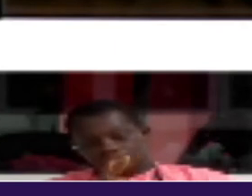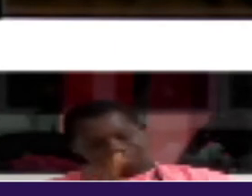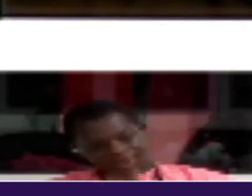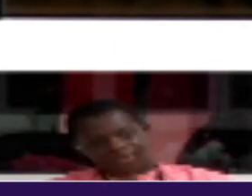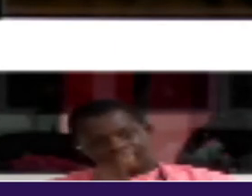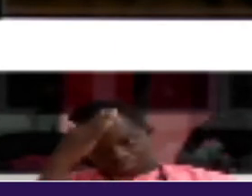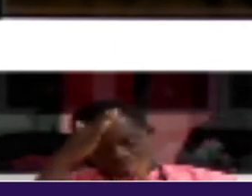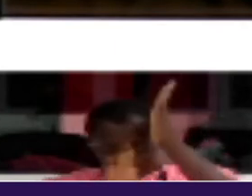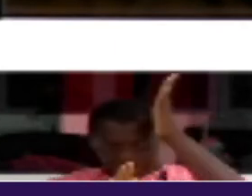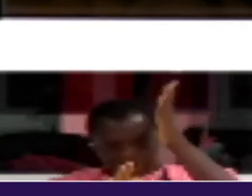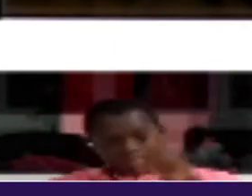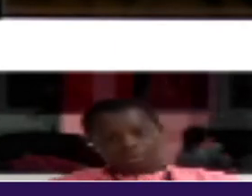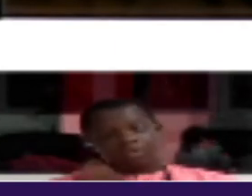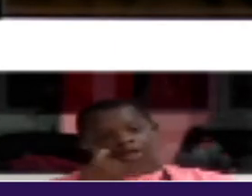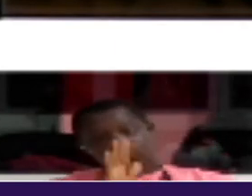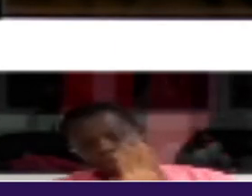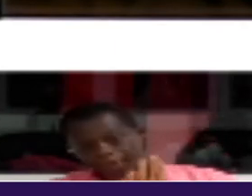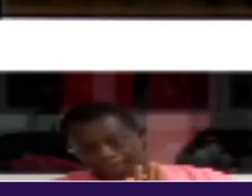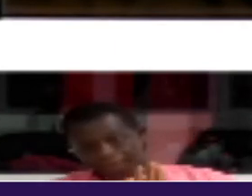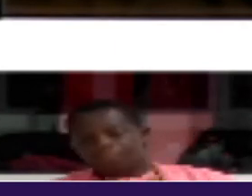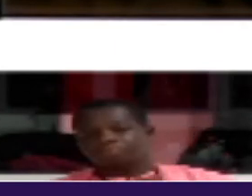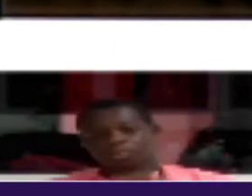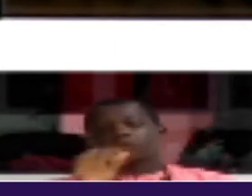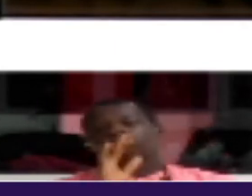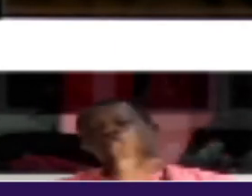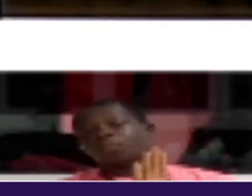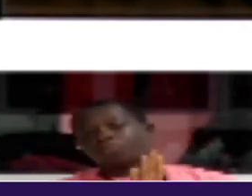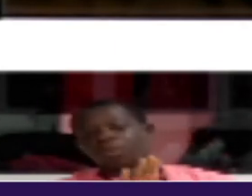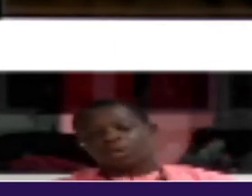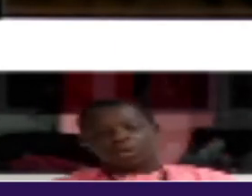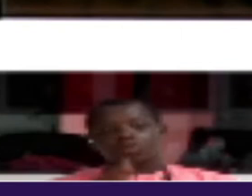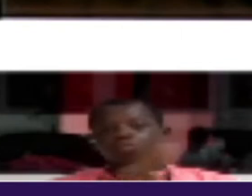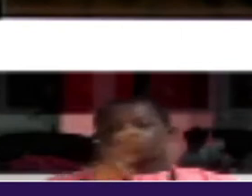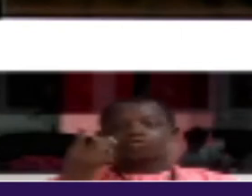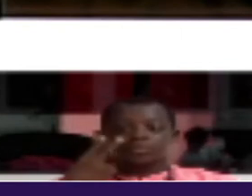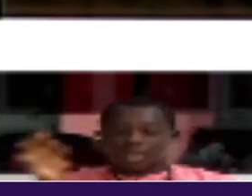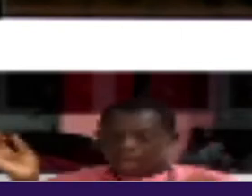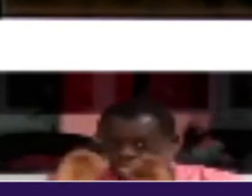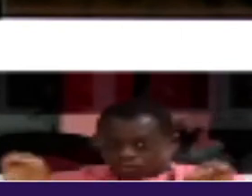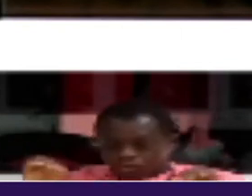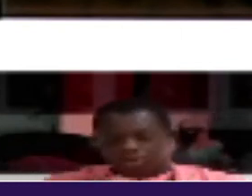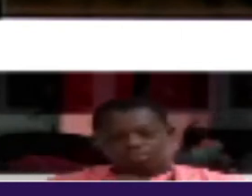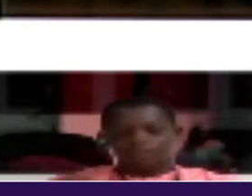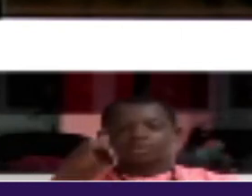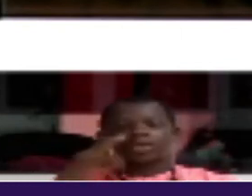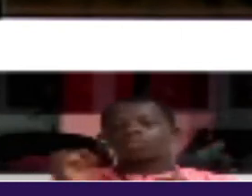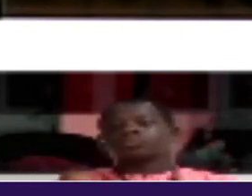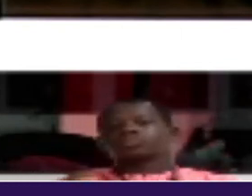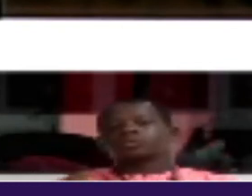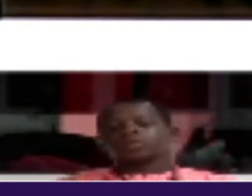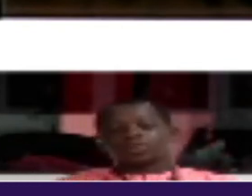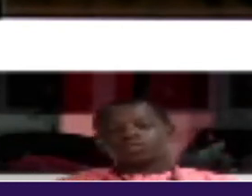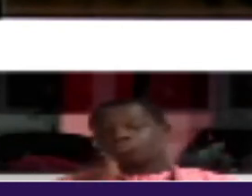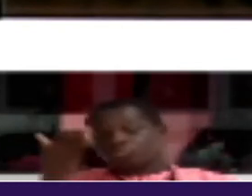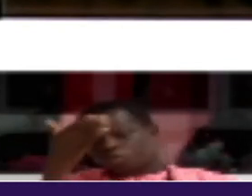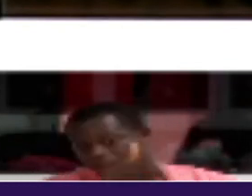are asked to stop, stop there. What you don't see, you don't see it. What you don't witness, you don't witness it. So don't ask too